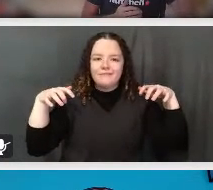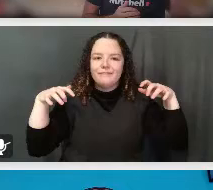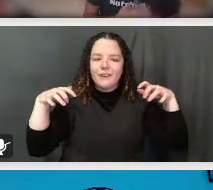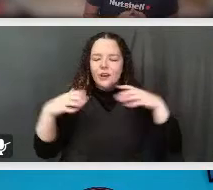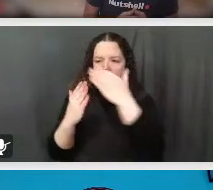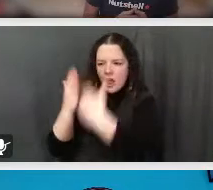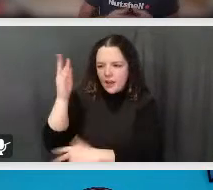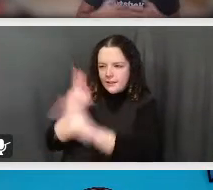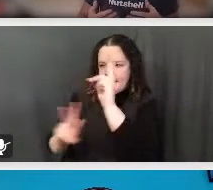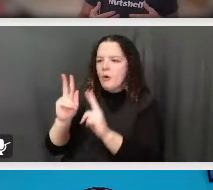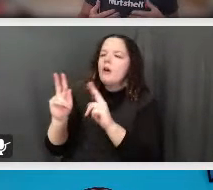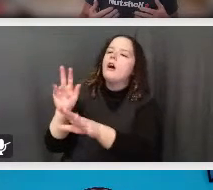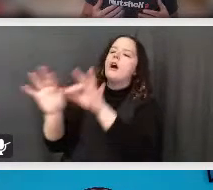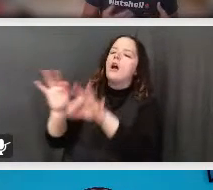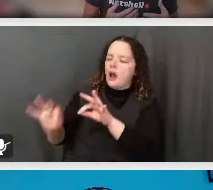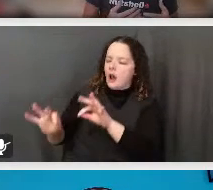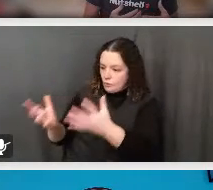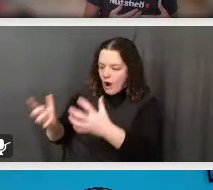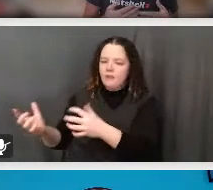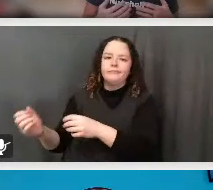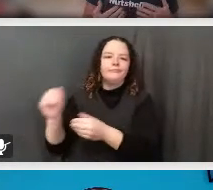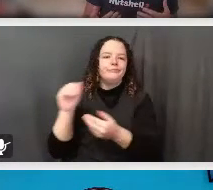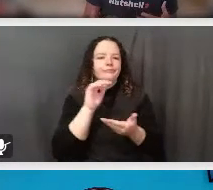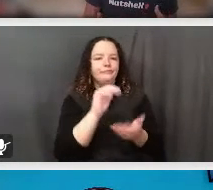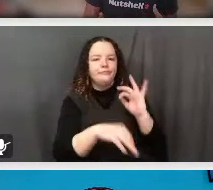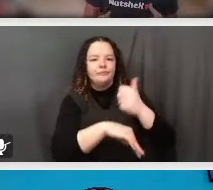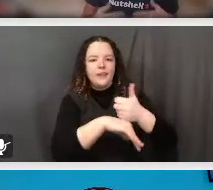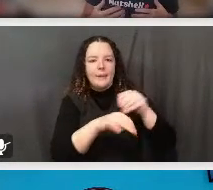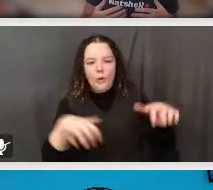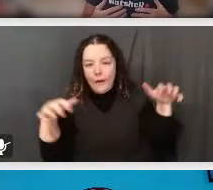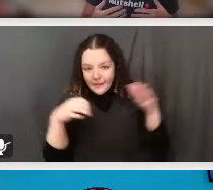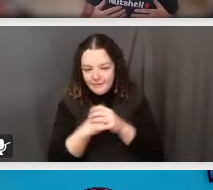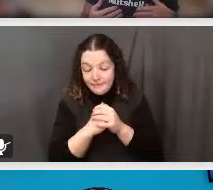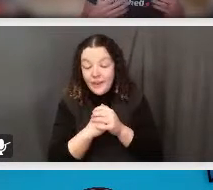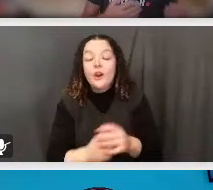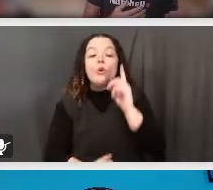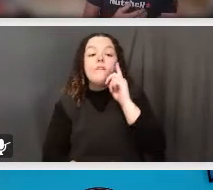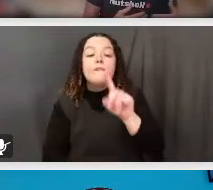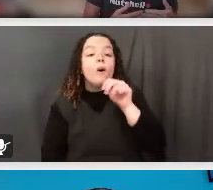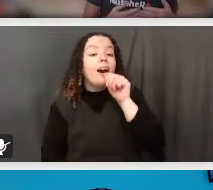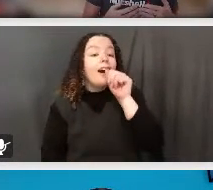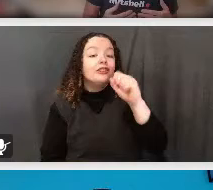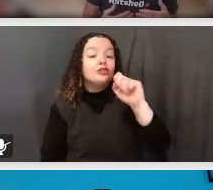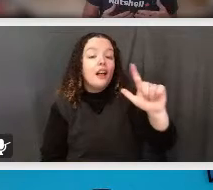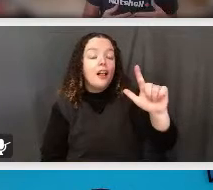very easily. Also in Nutshell campaigns, Emily went over it briefly, but our drag